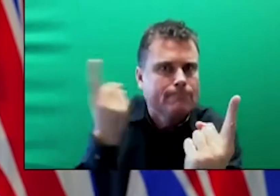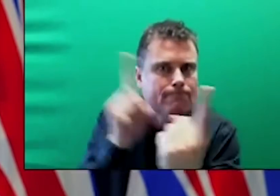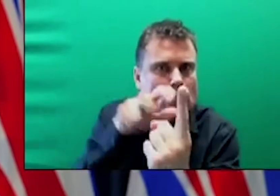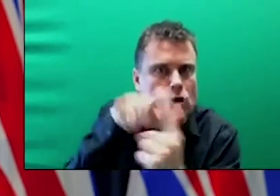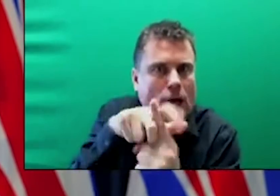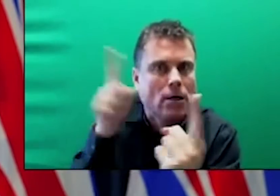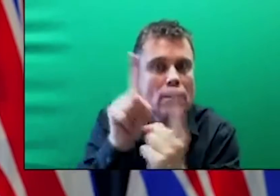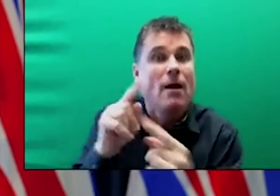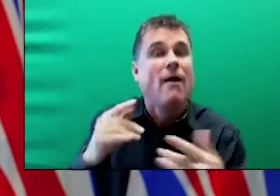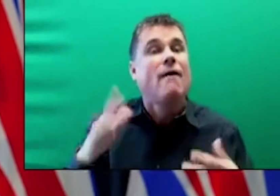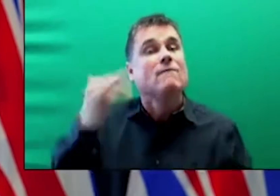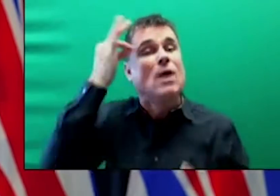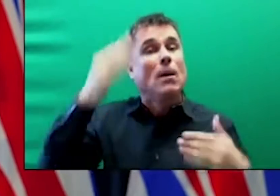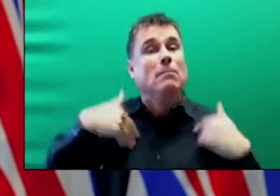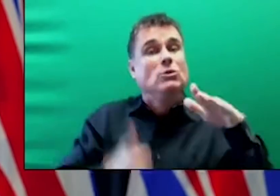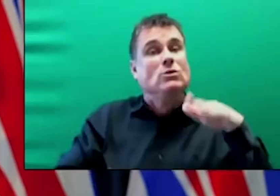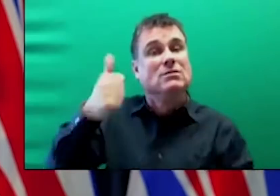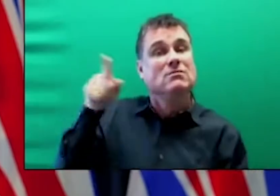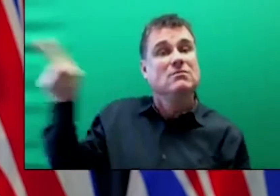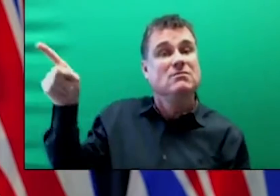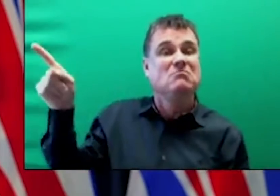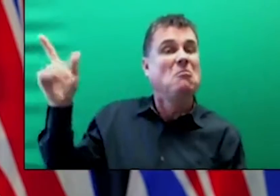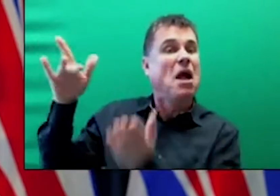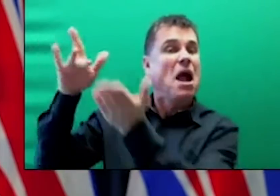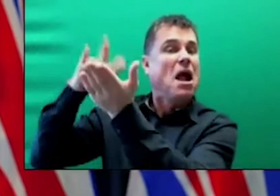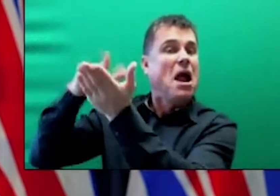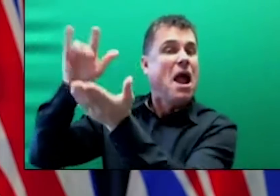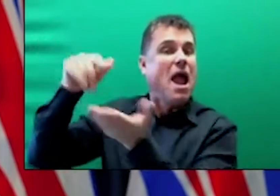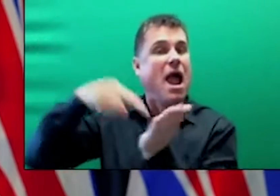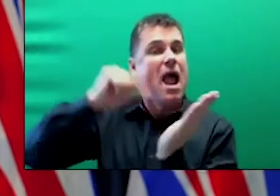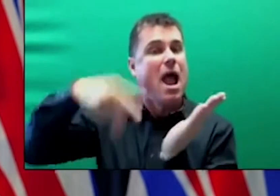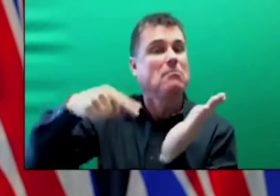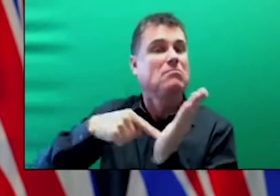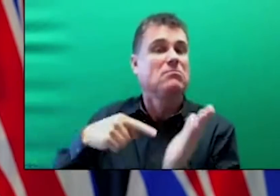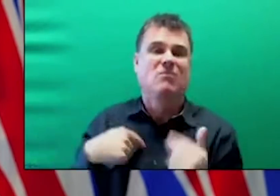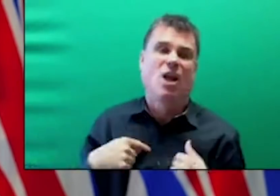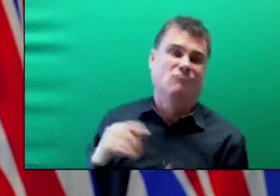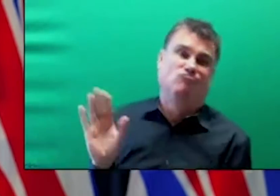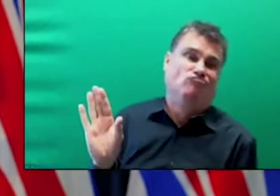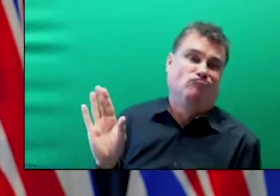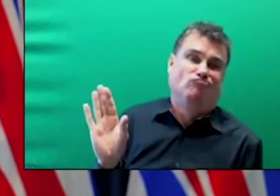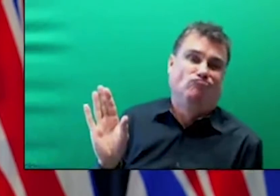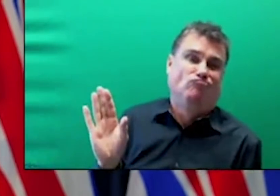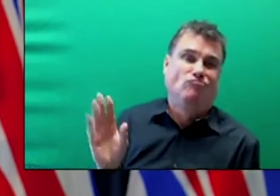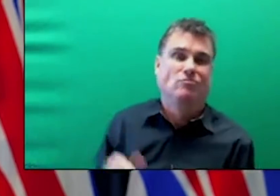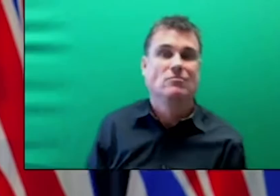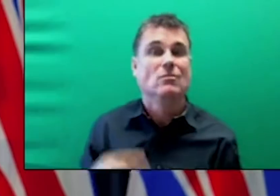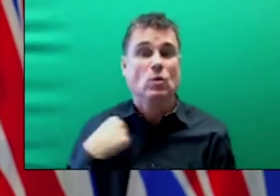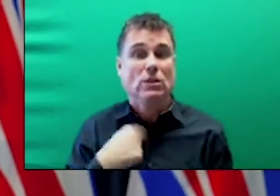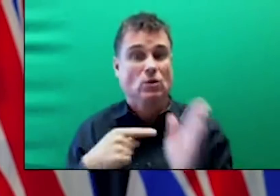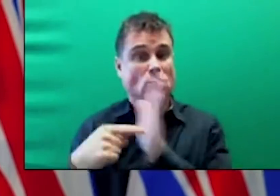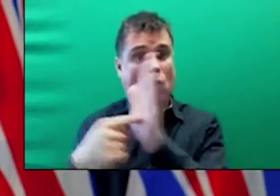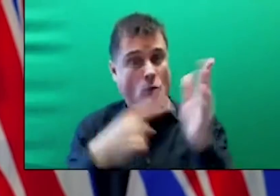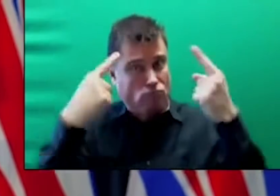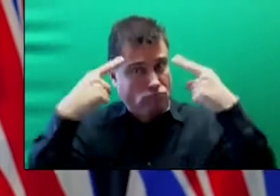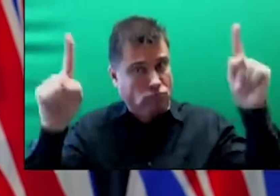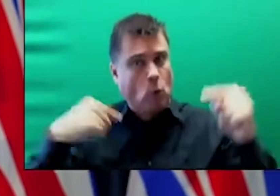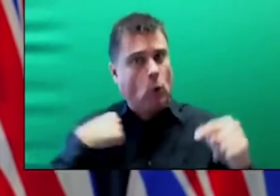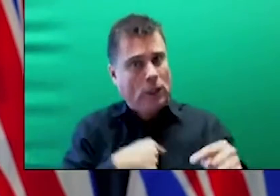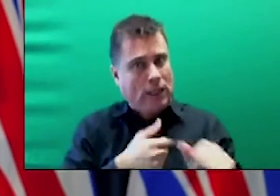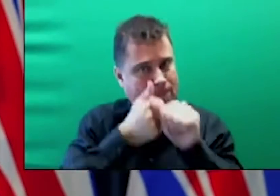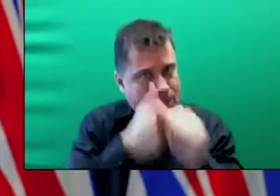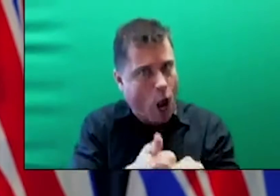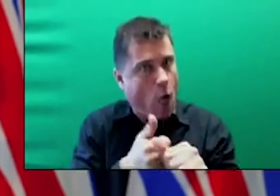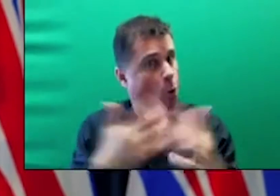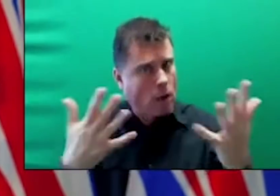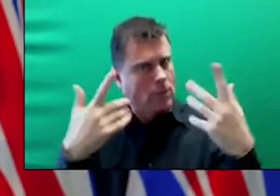outbreaks, we'll take action. We did the legal work. We know what we would be required to do to put in place restrictions on internal travel, but